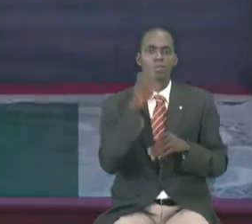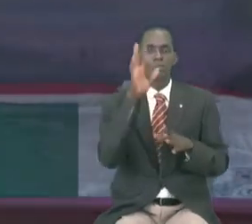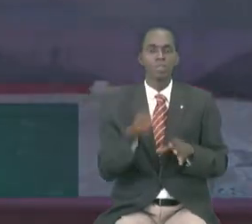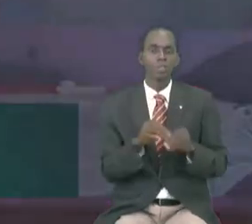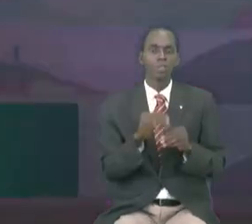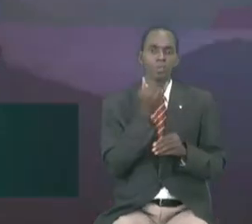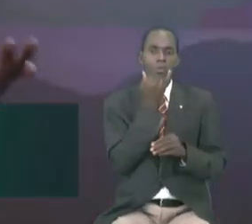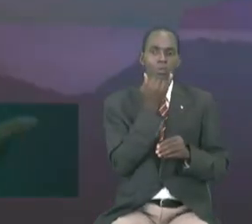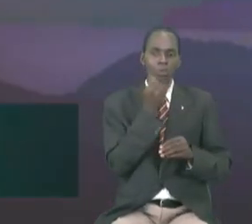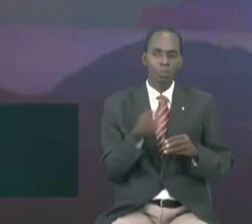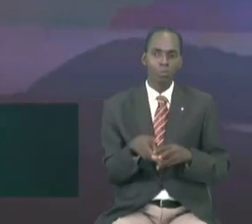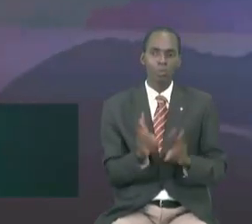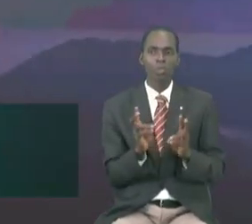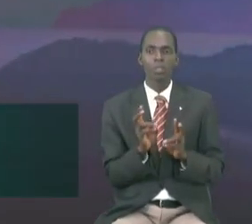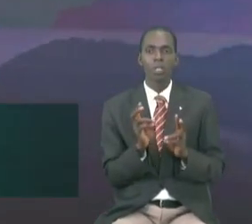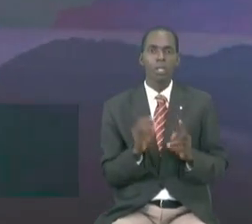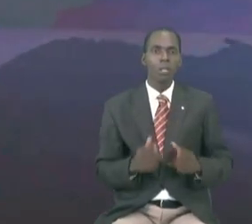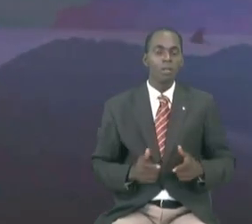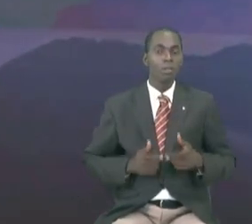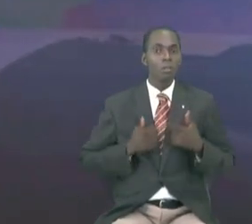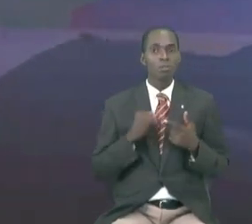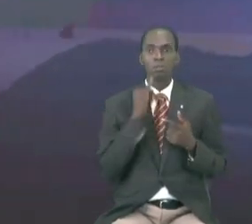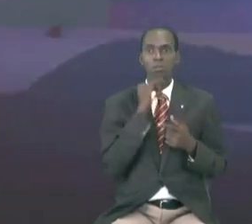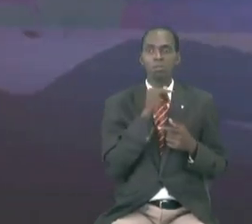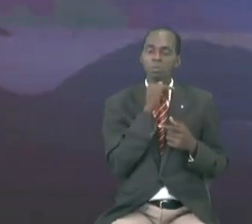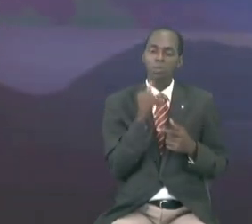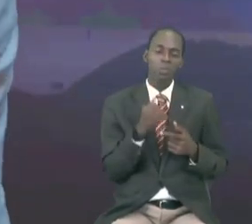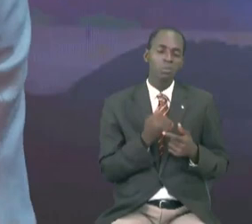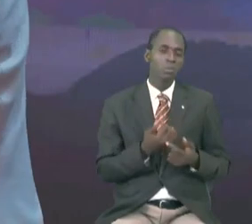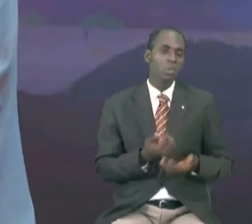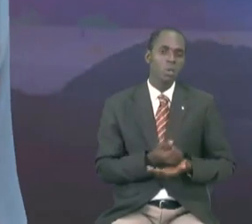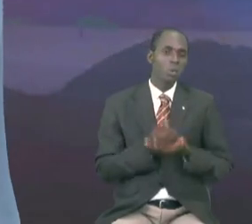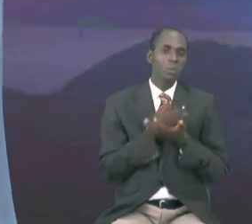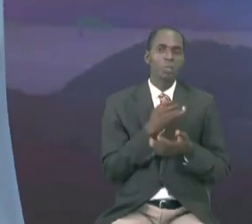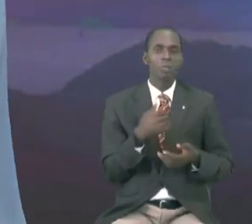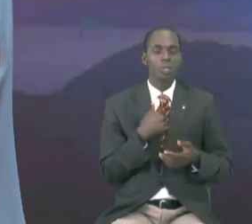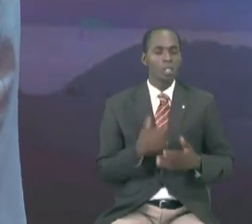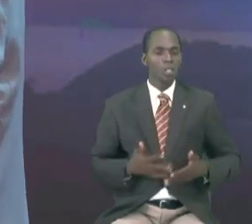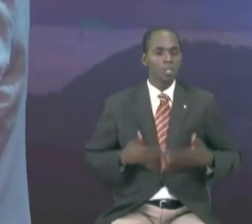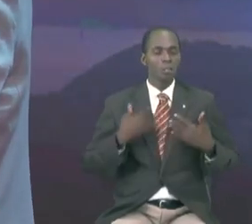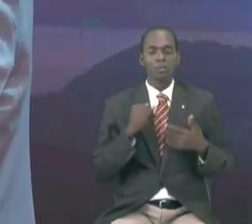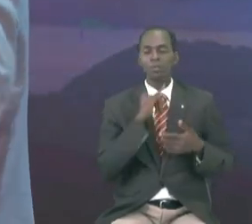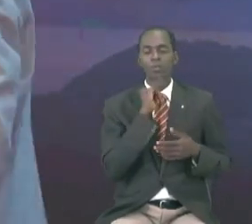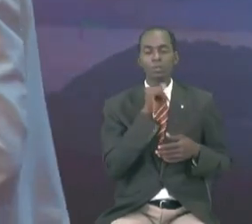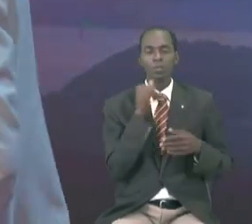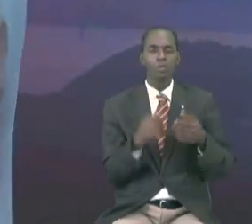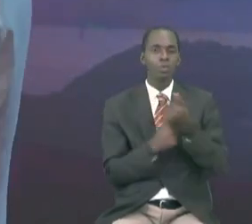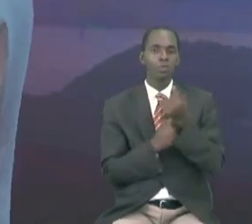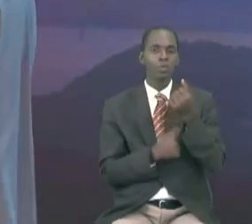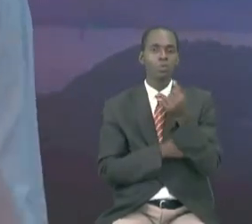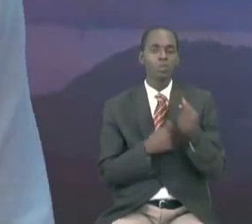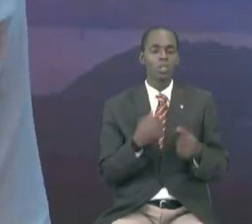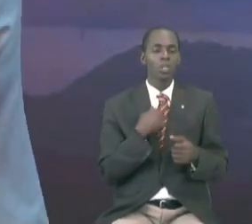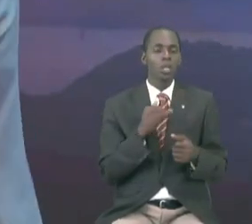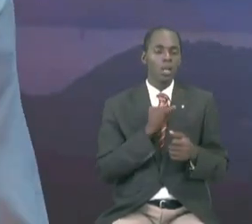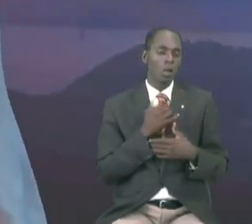I wish I don't have. What I wish for Nineveh, I don't have. What I wish God will do, he didn't do it that way. God did